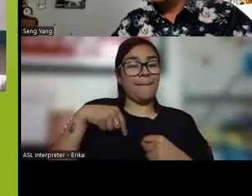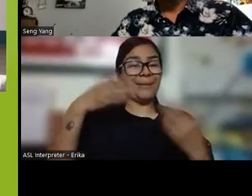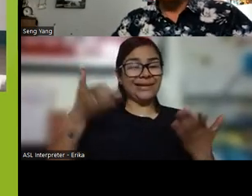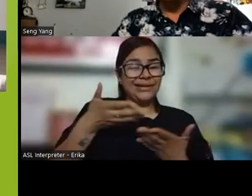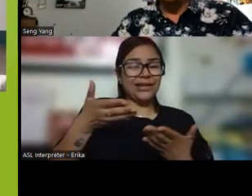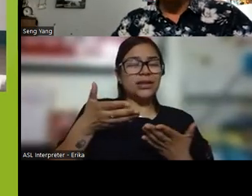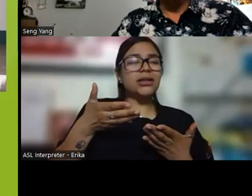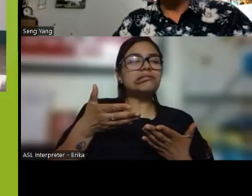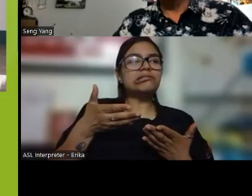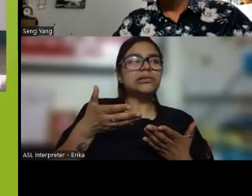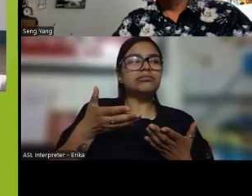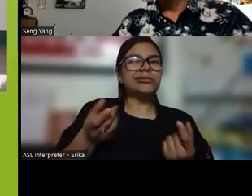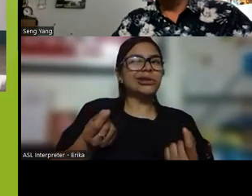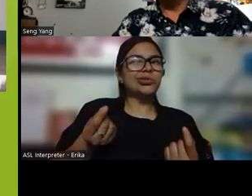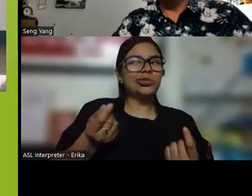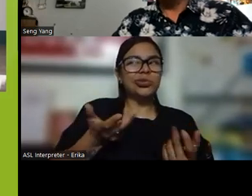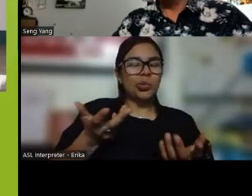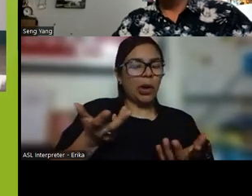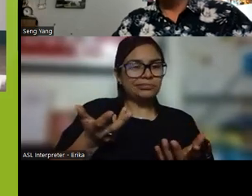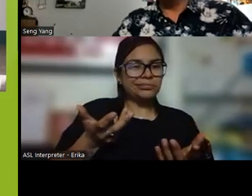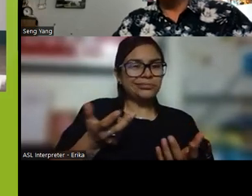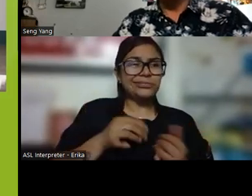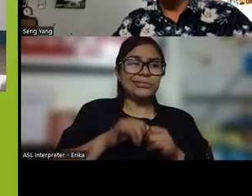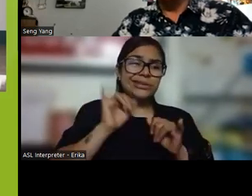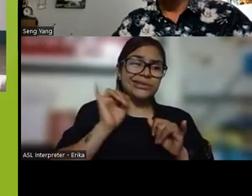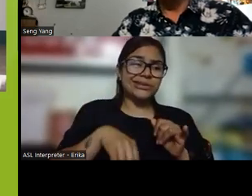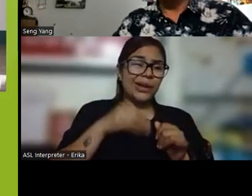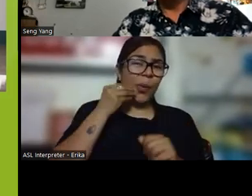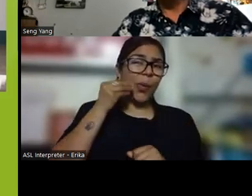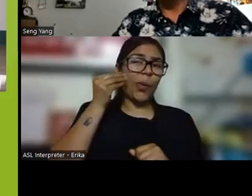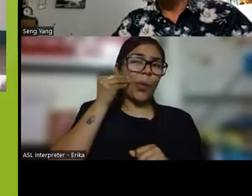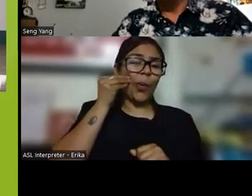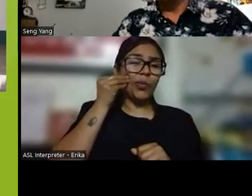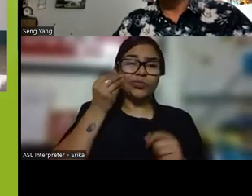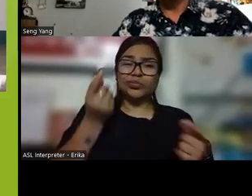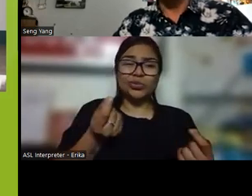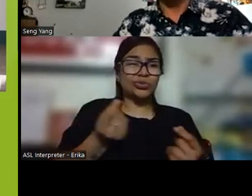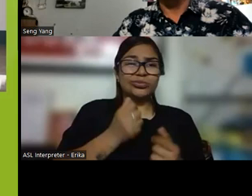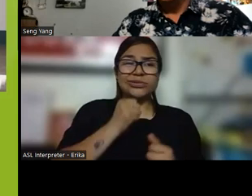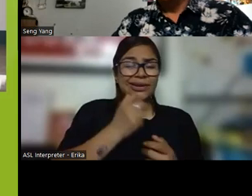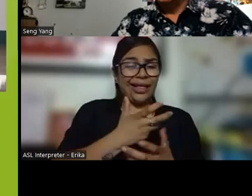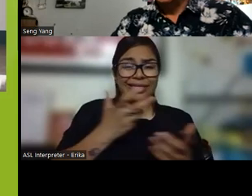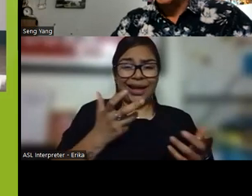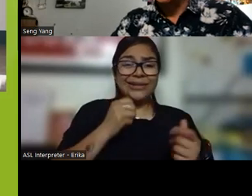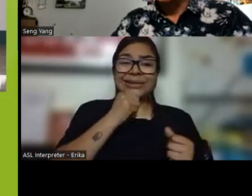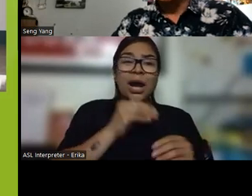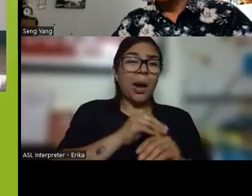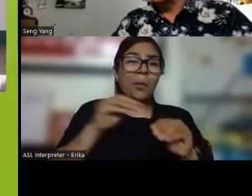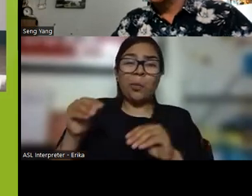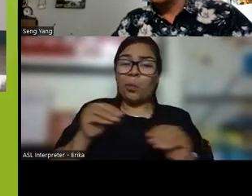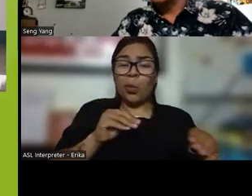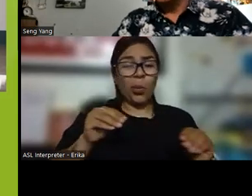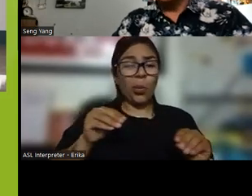pretty much stay home because they don't have a place to go. The only place the two places they stay is stay their home or